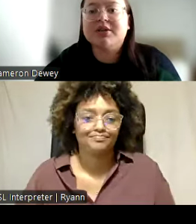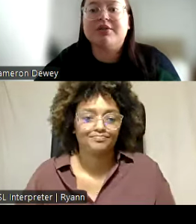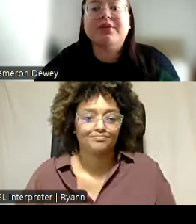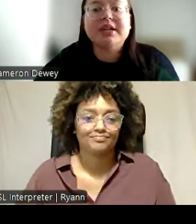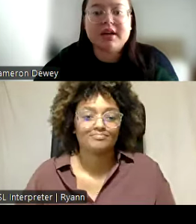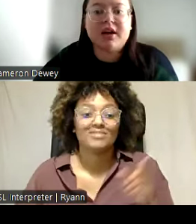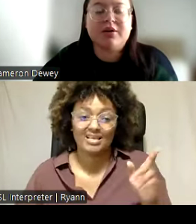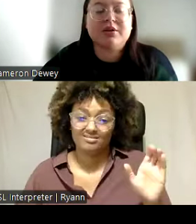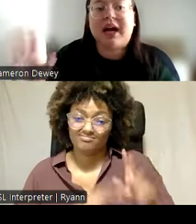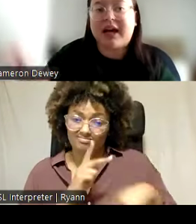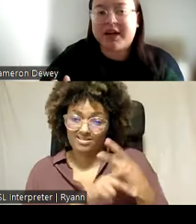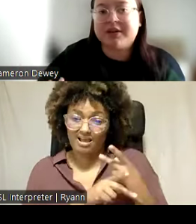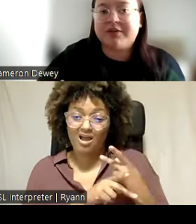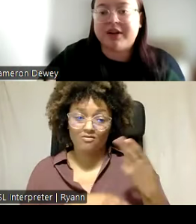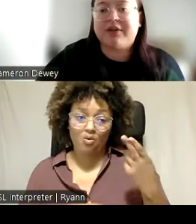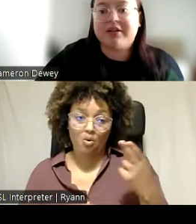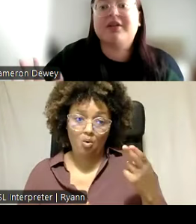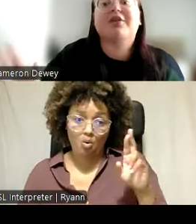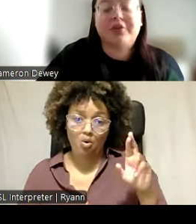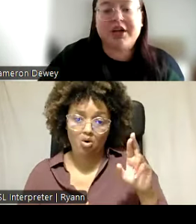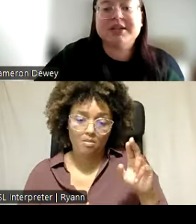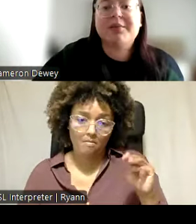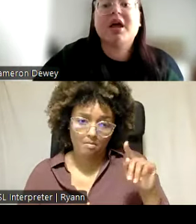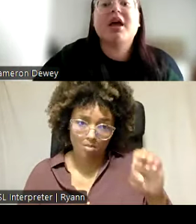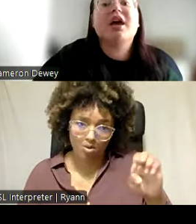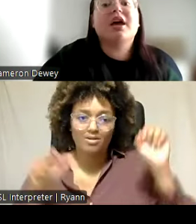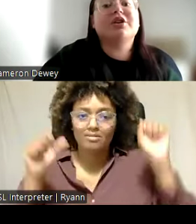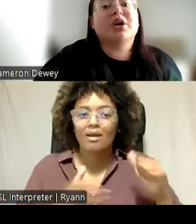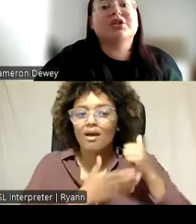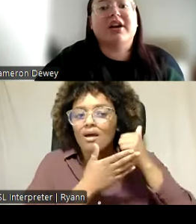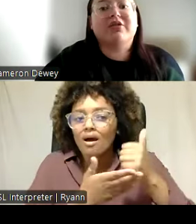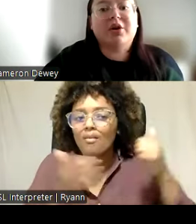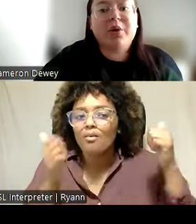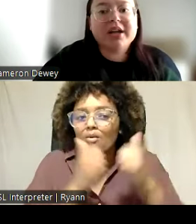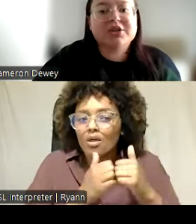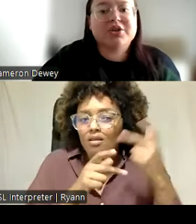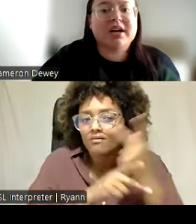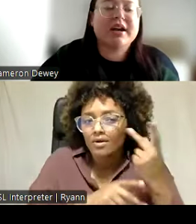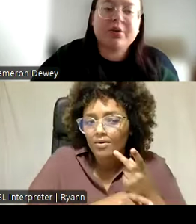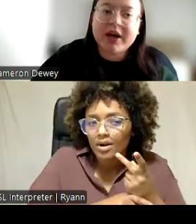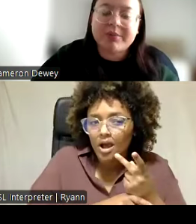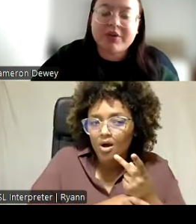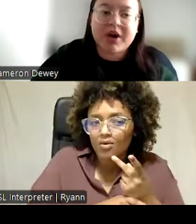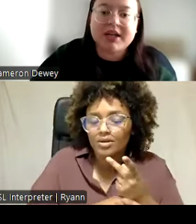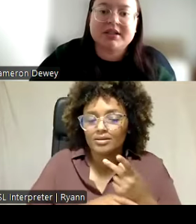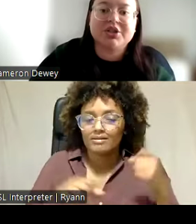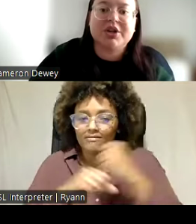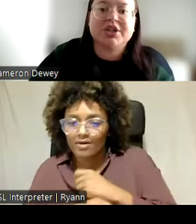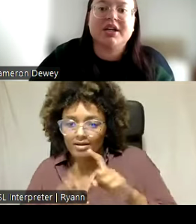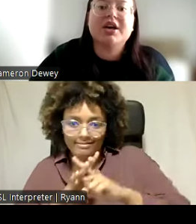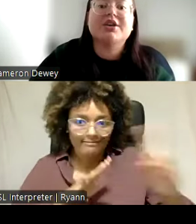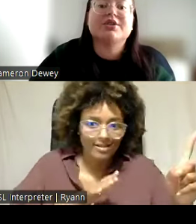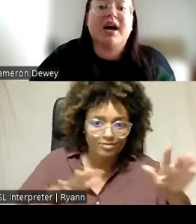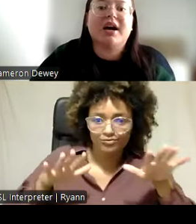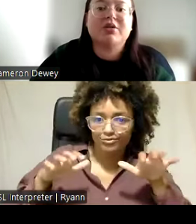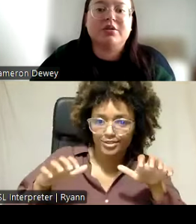response to the flee aspect of fight, flight, or freeze. You want to try to run away, to try to get away from the threatening